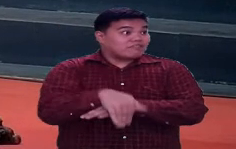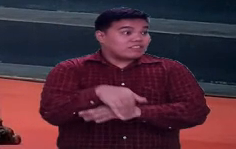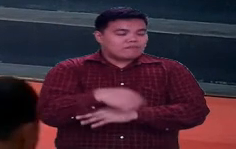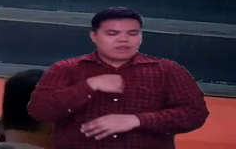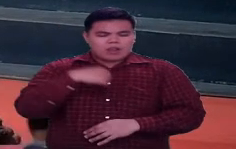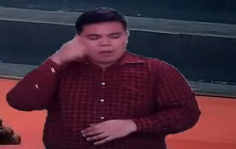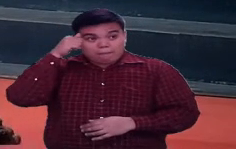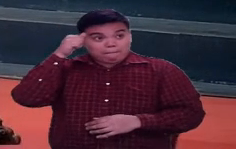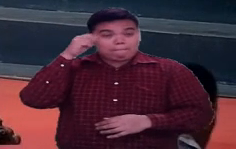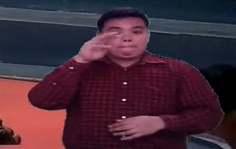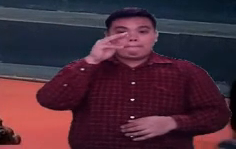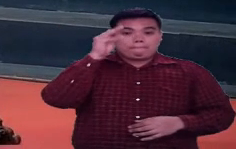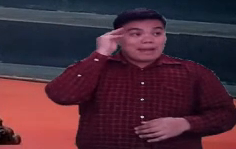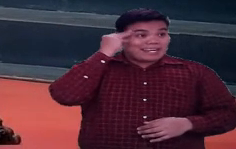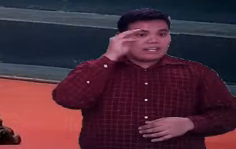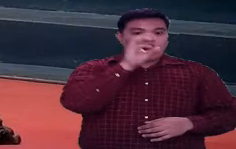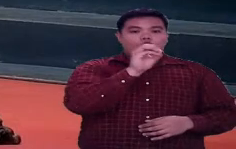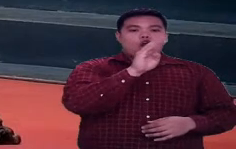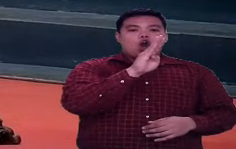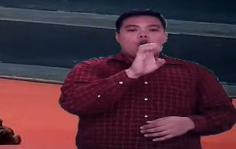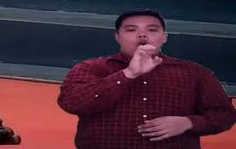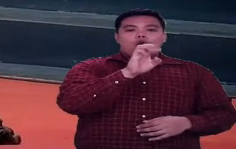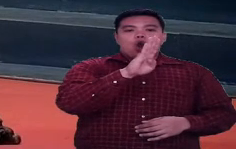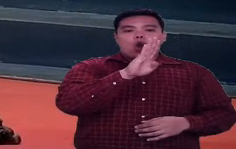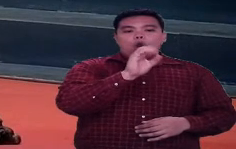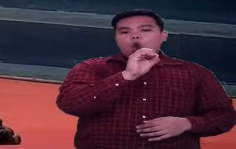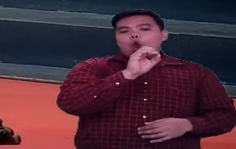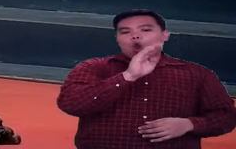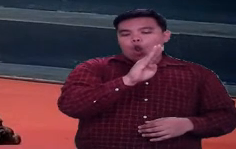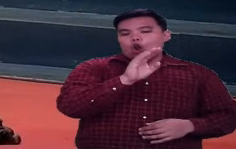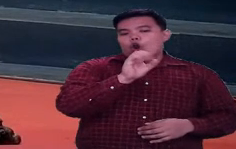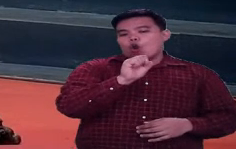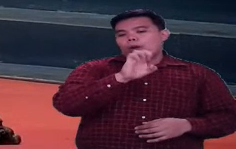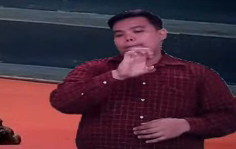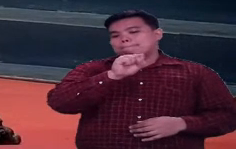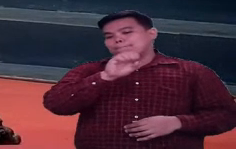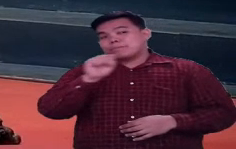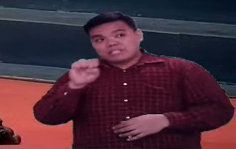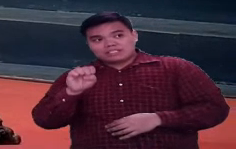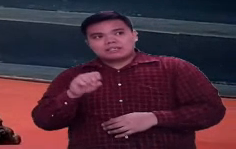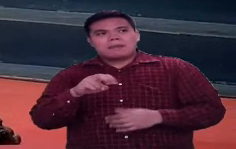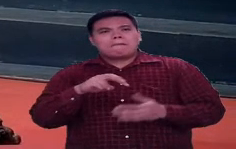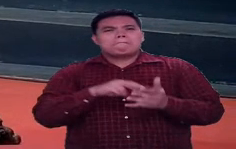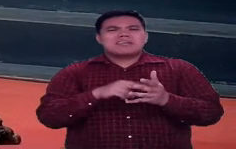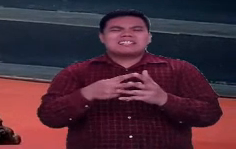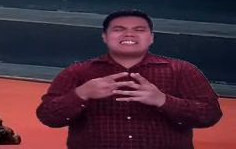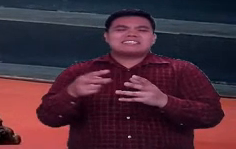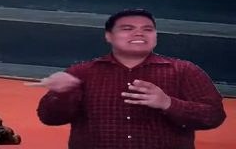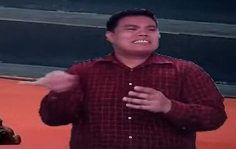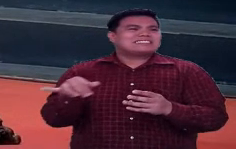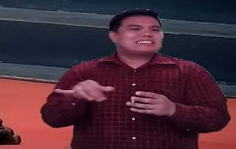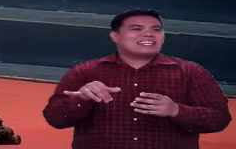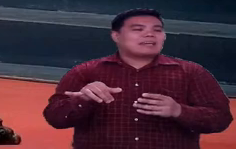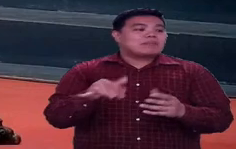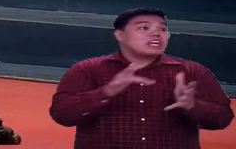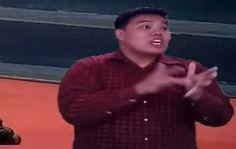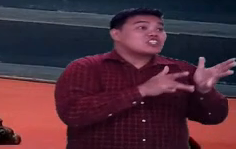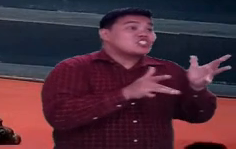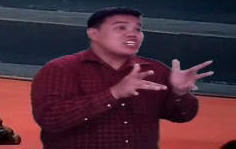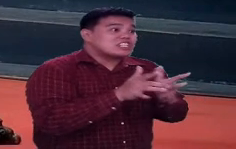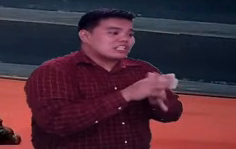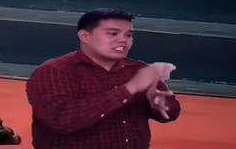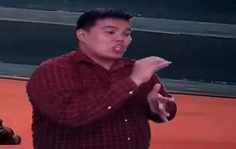my mind is obsessed. Obsessed. Are we obsessed like Jesus